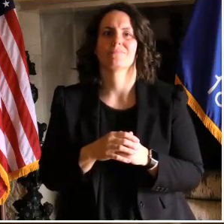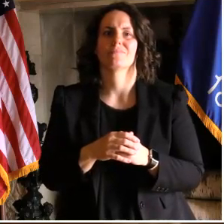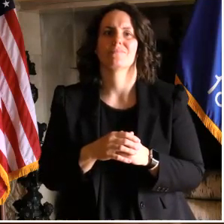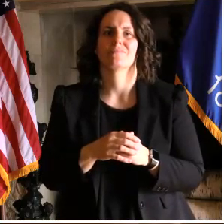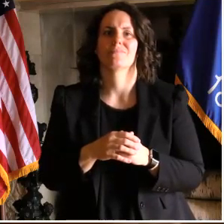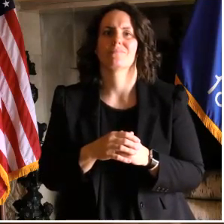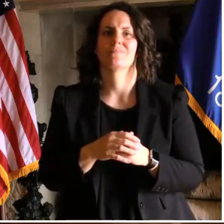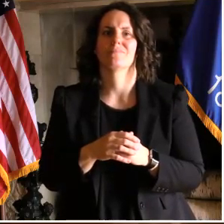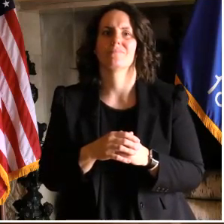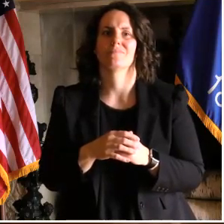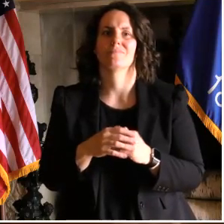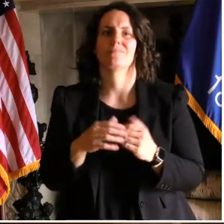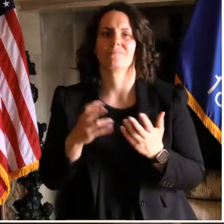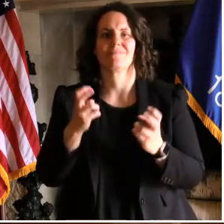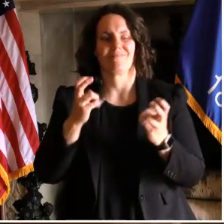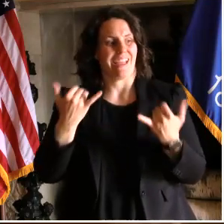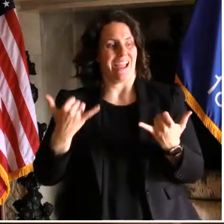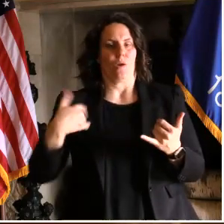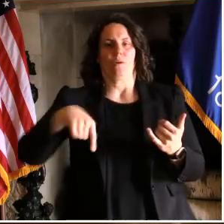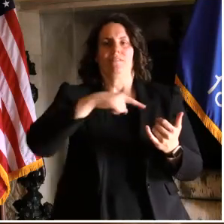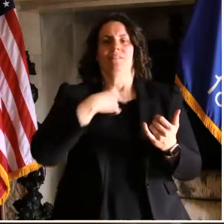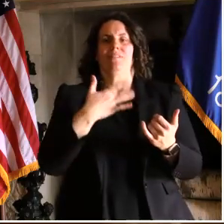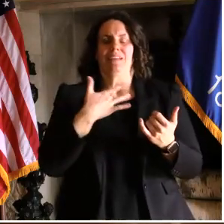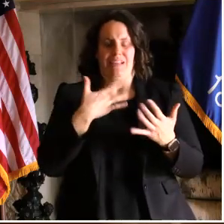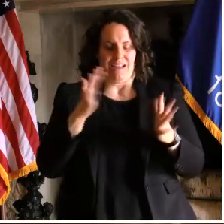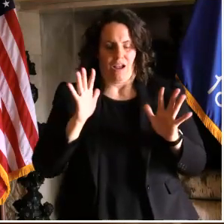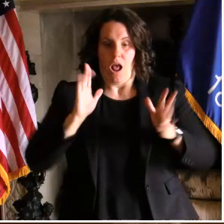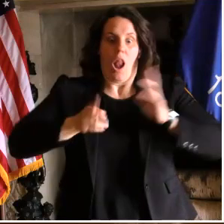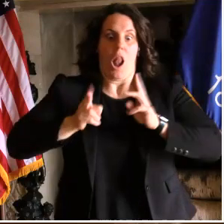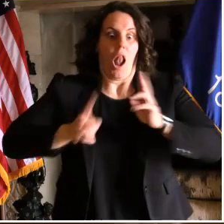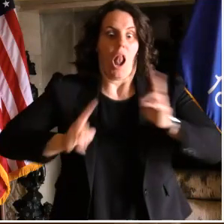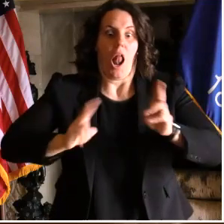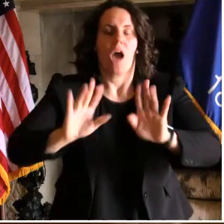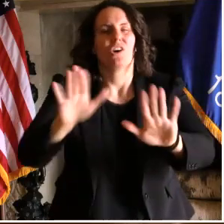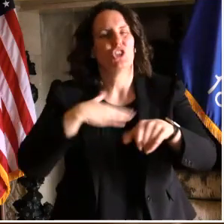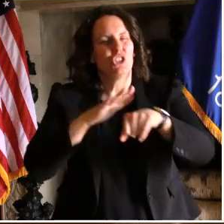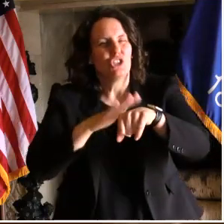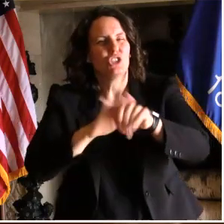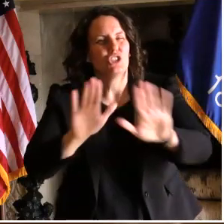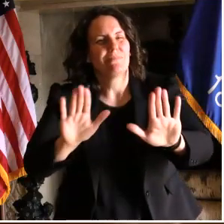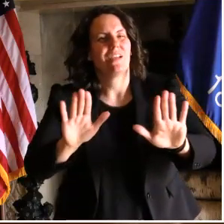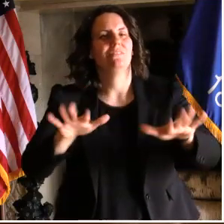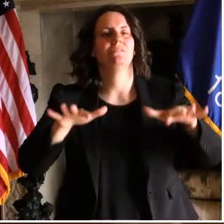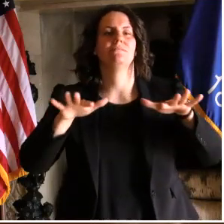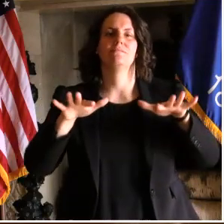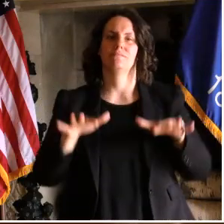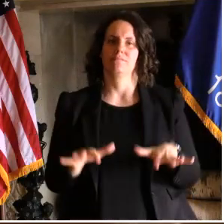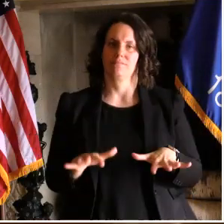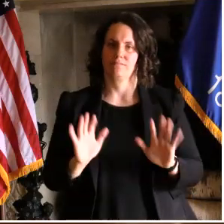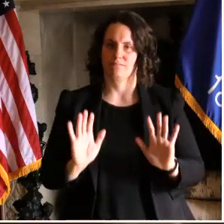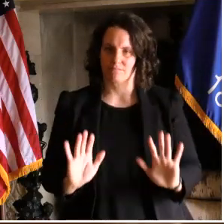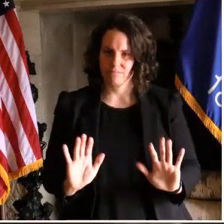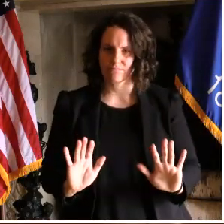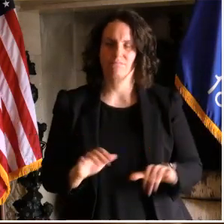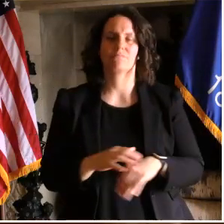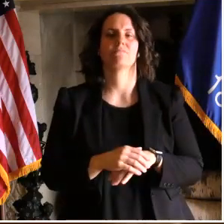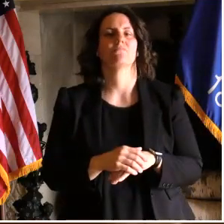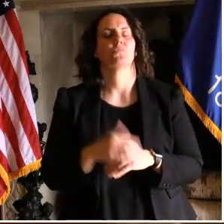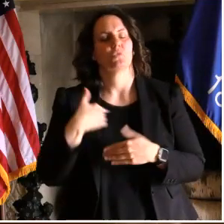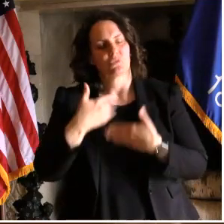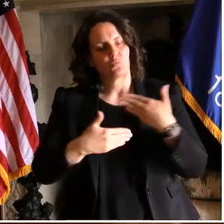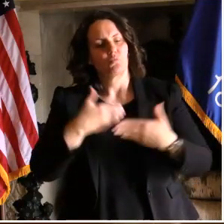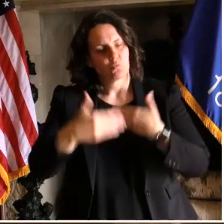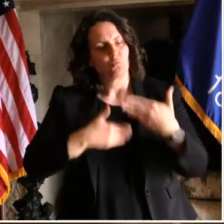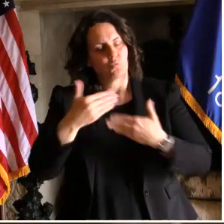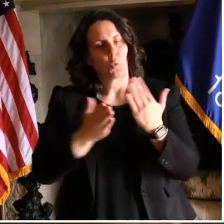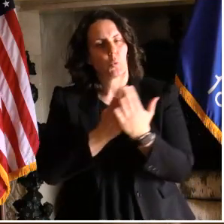responding in this time of need. And at this time, we'd like to open it up for questions. Okay, thank you. And a reminder that we are